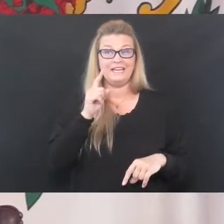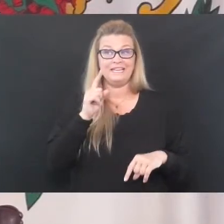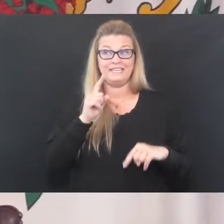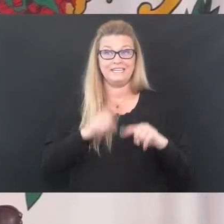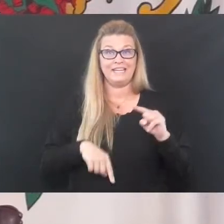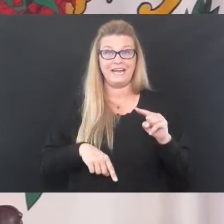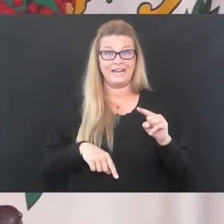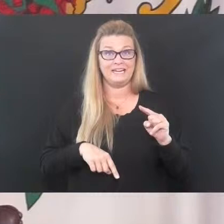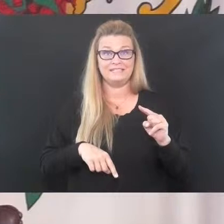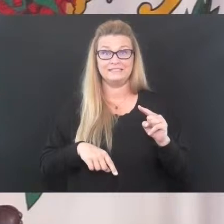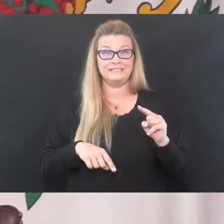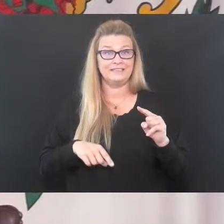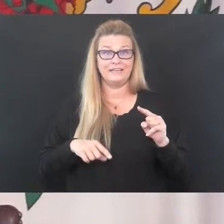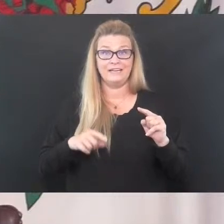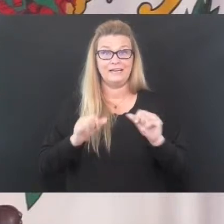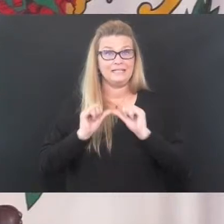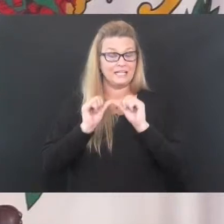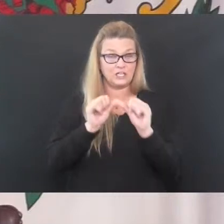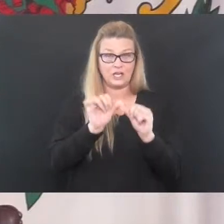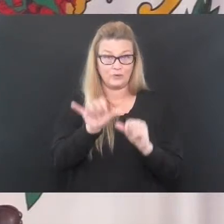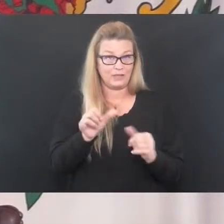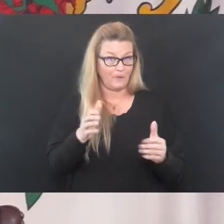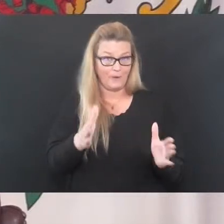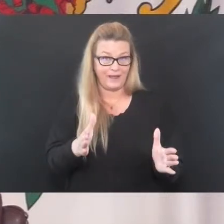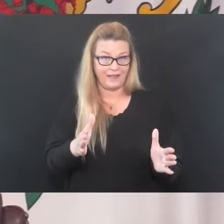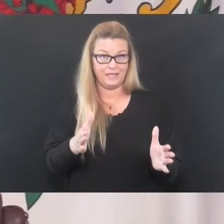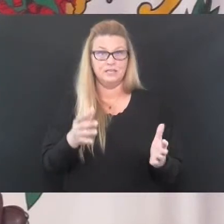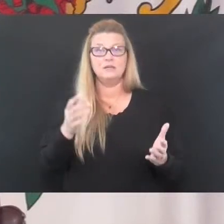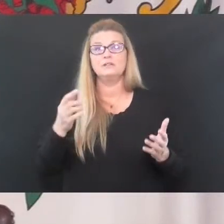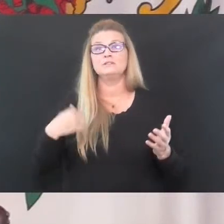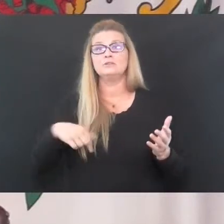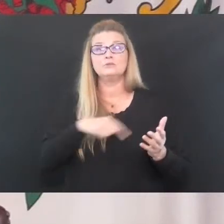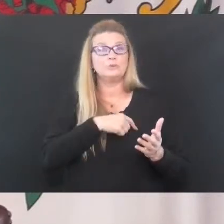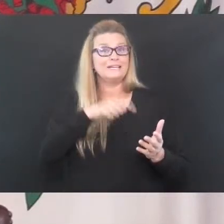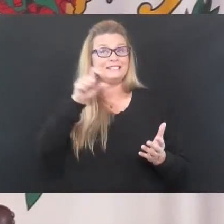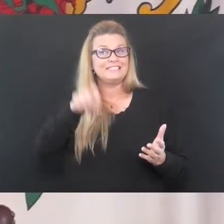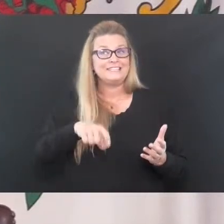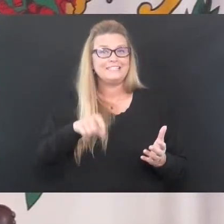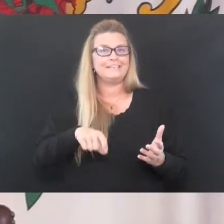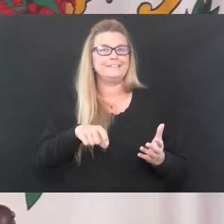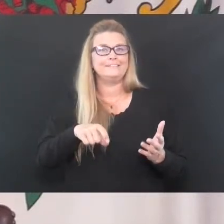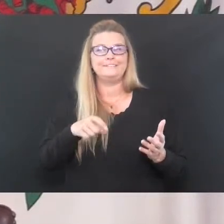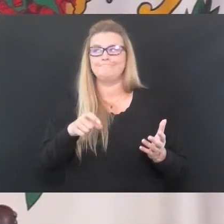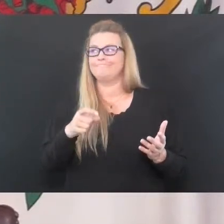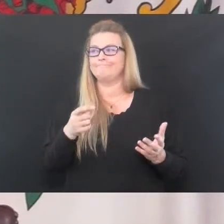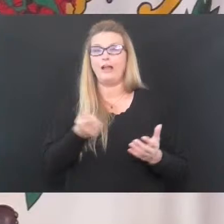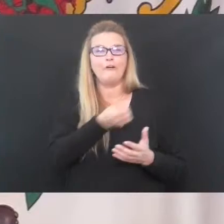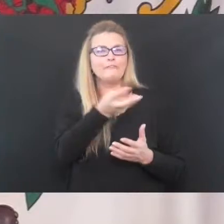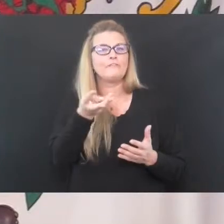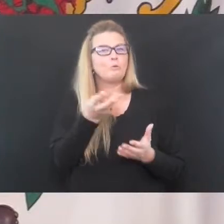with this. And so there's lots and lots and lots of ways to get there.